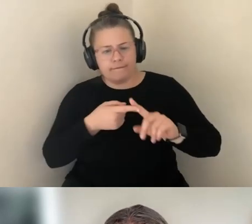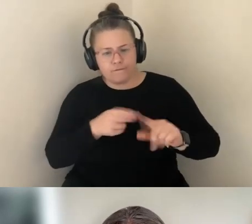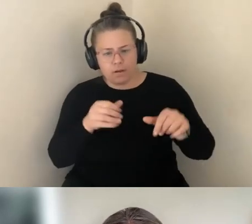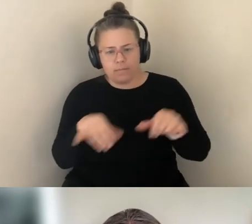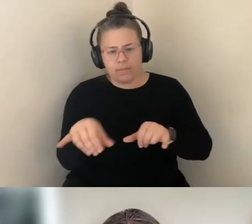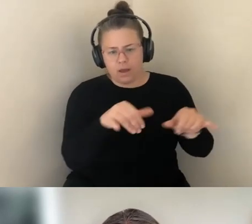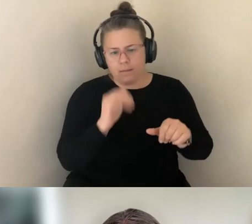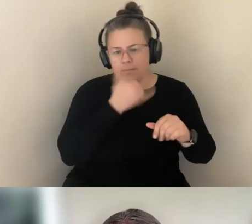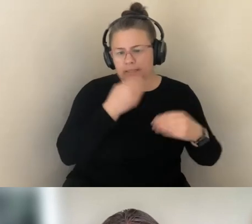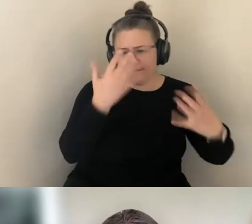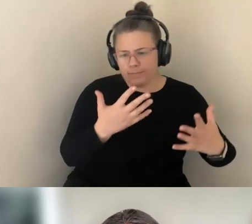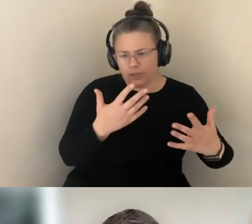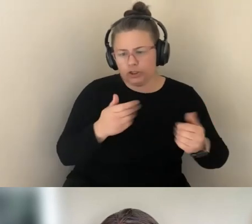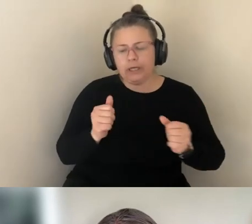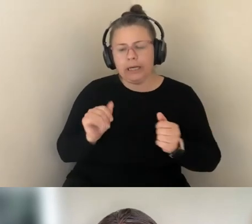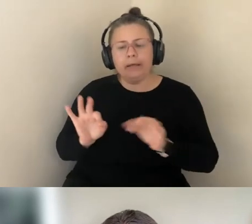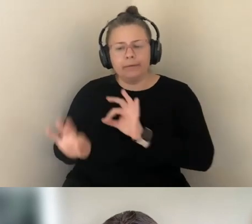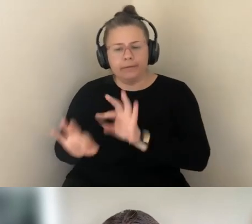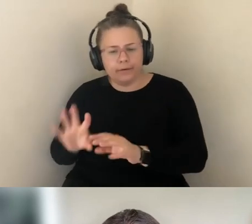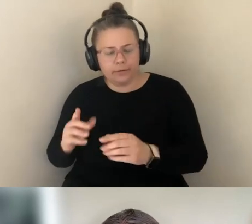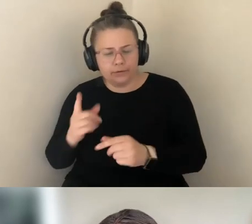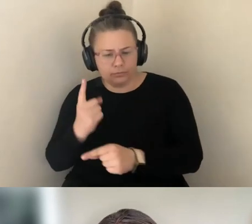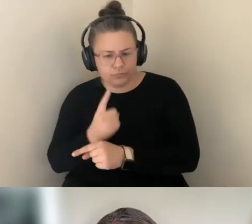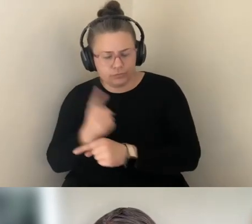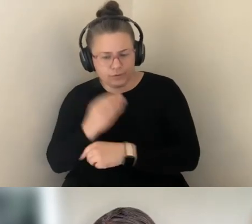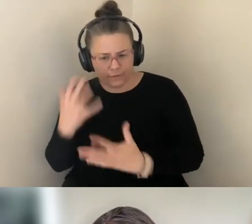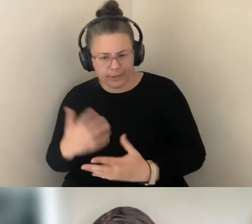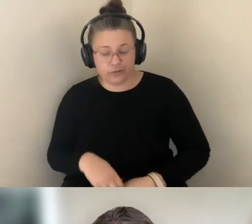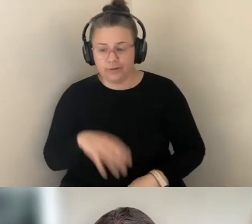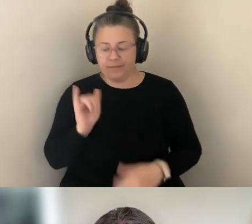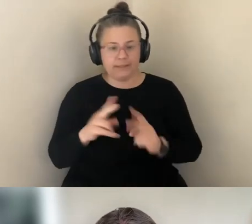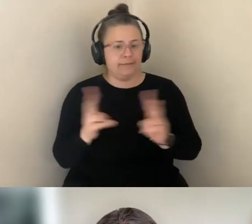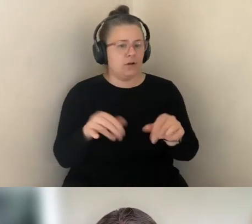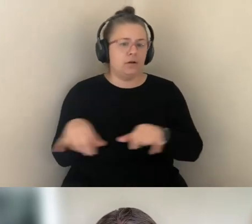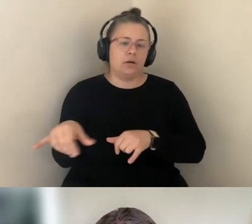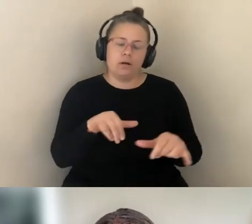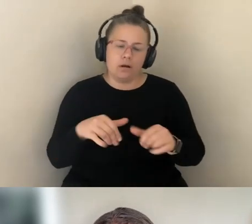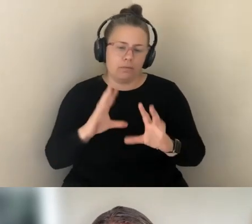will close by noting that this is an ongoing conversation in our own field as we grapple with all the things we've been talking